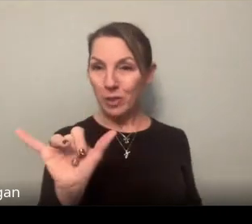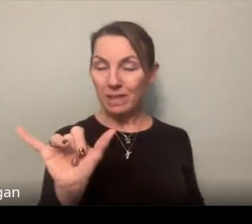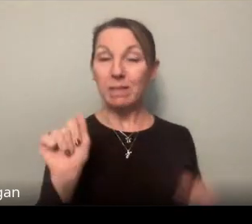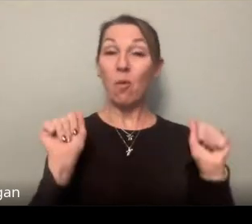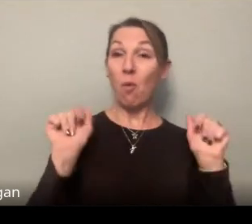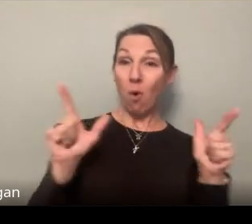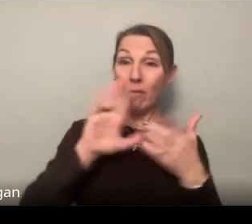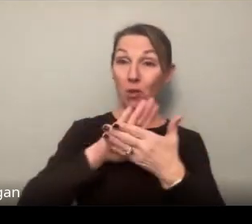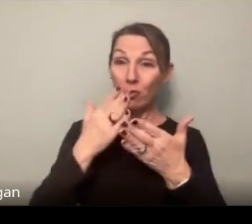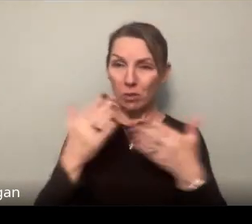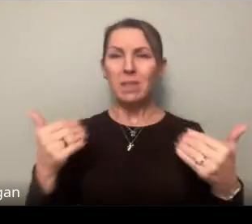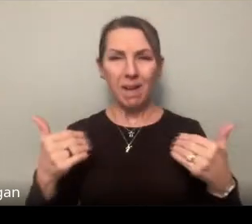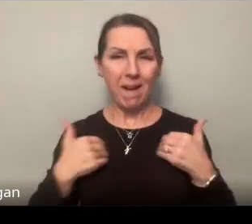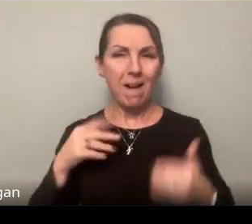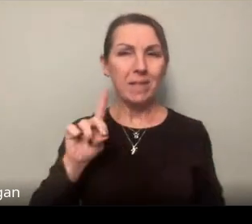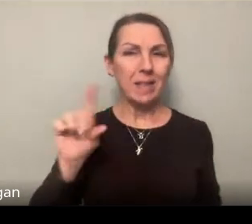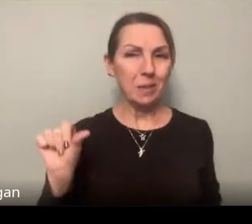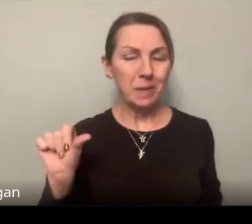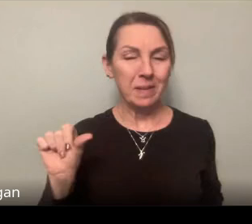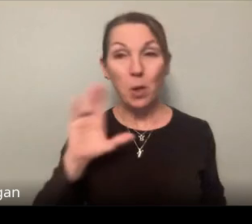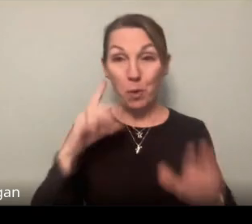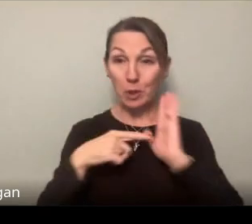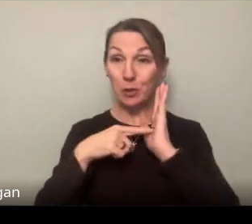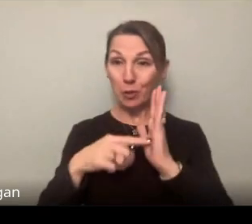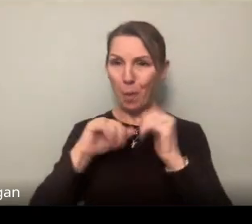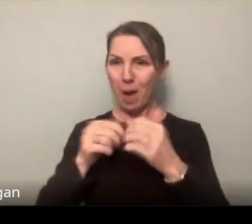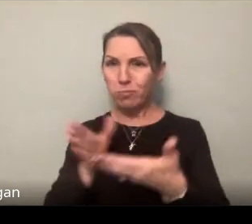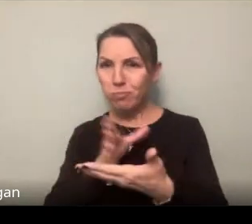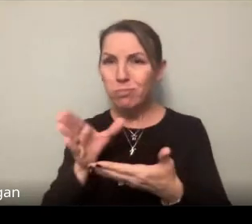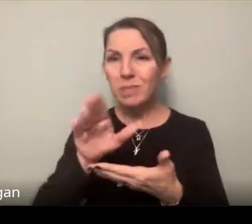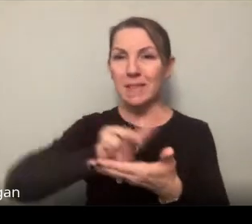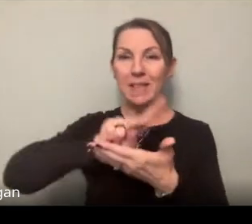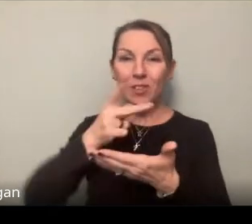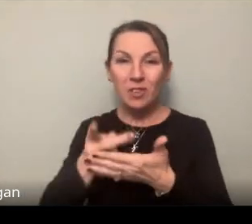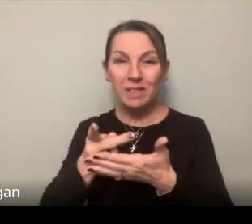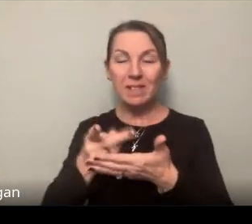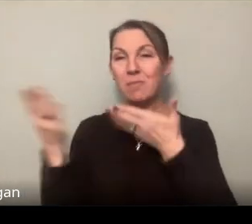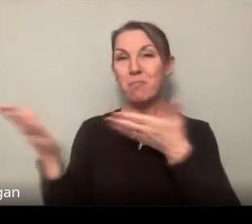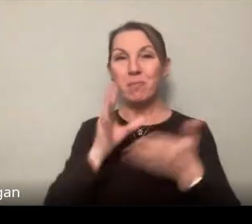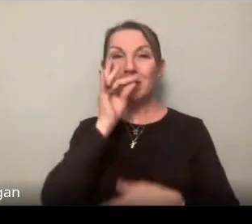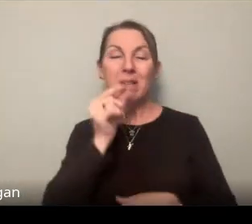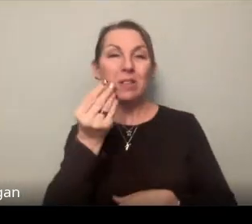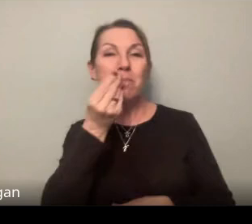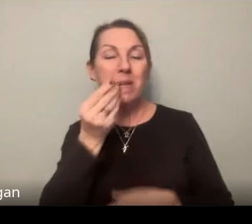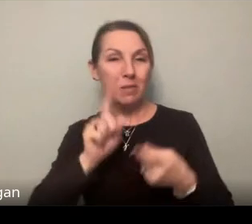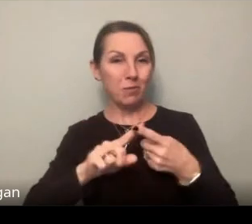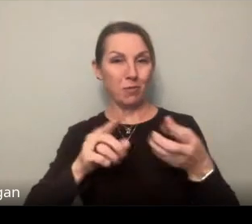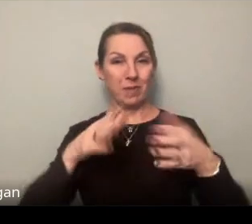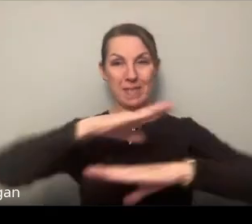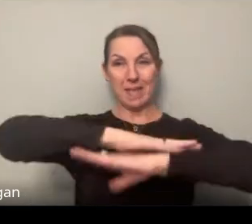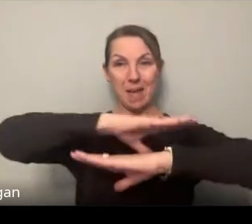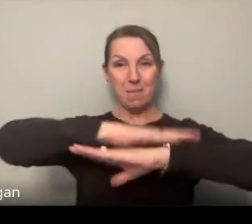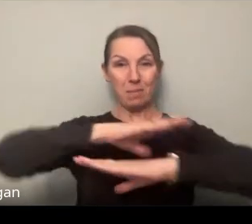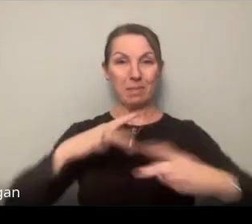of our cooks have disabilities, and they're going to show you how they navigate in the kitchen and bring delicious meals to the table.